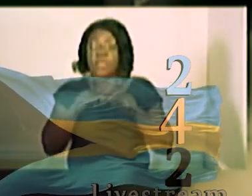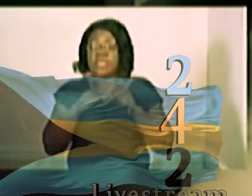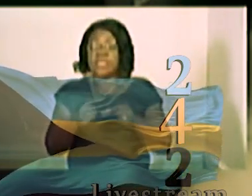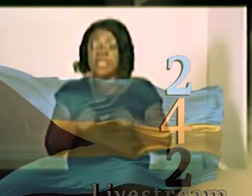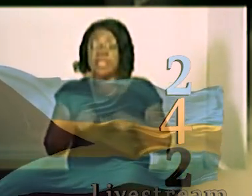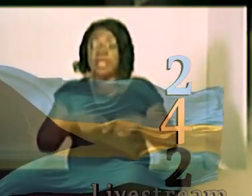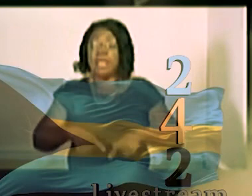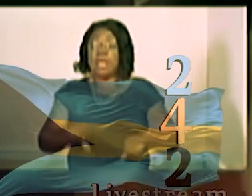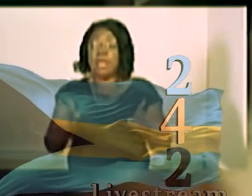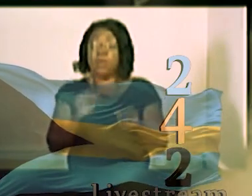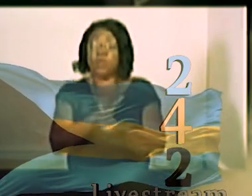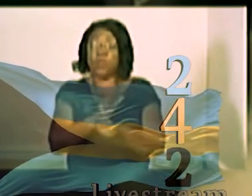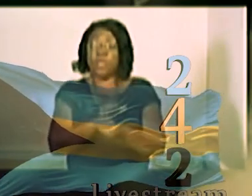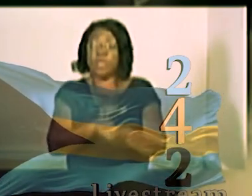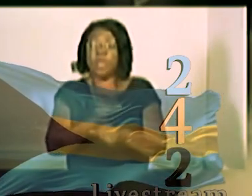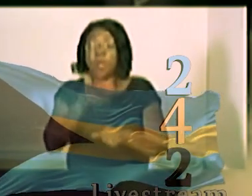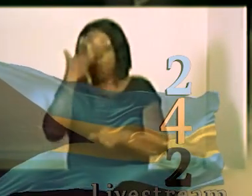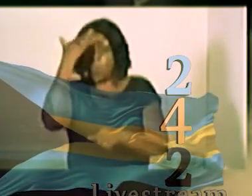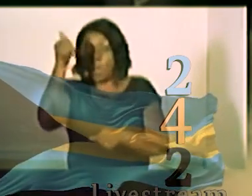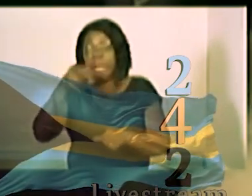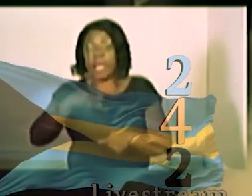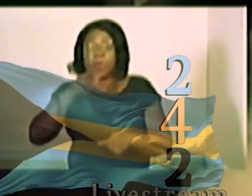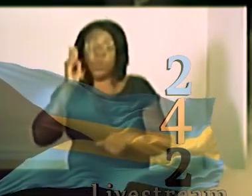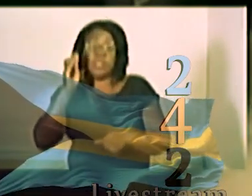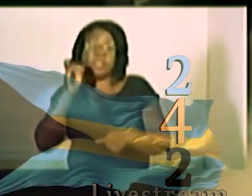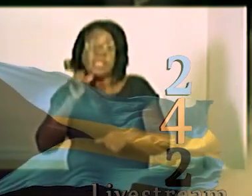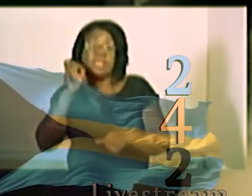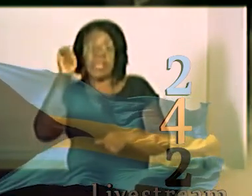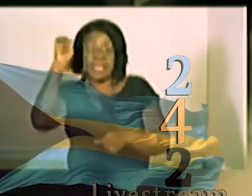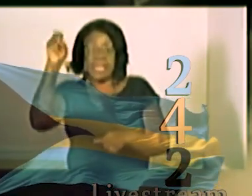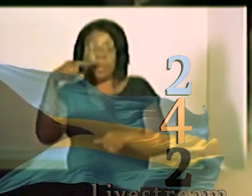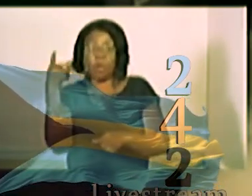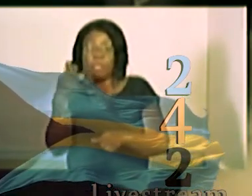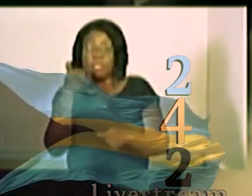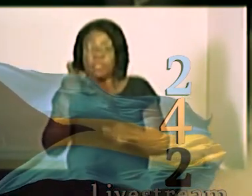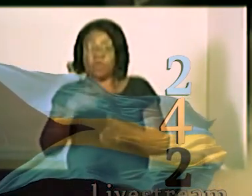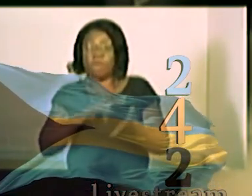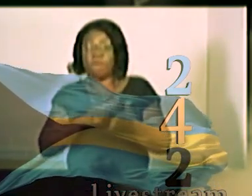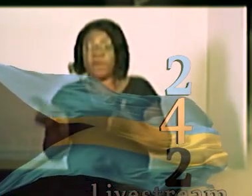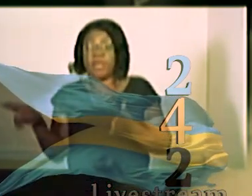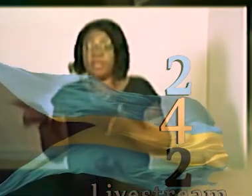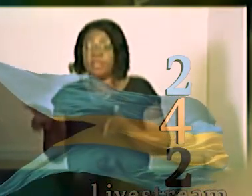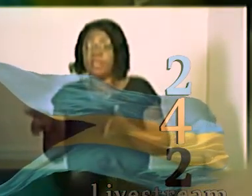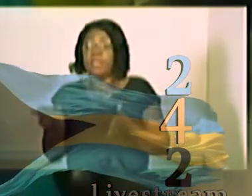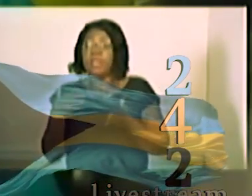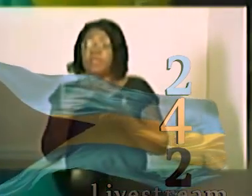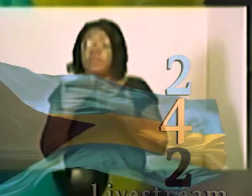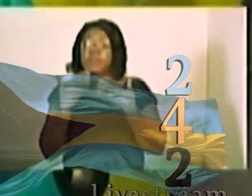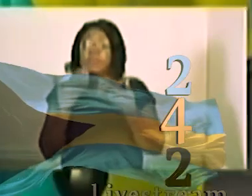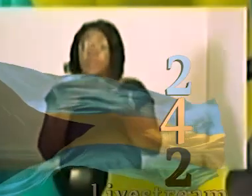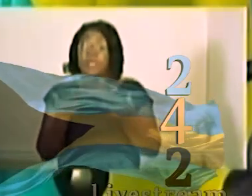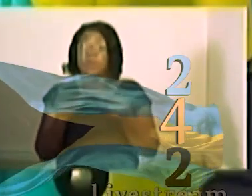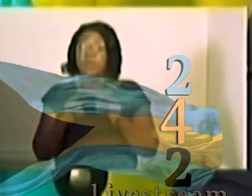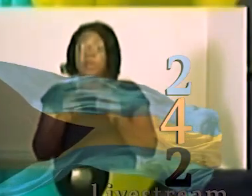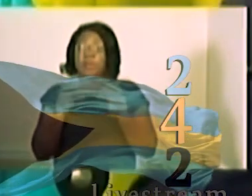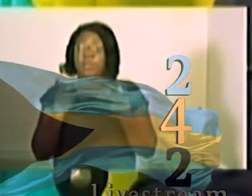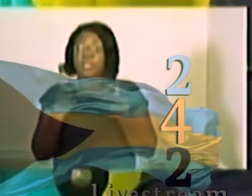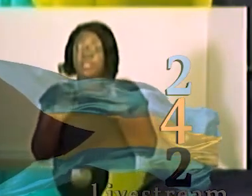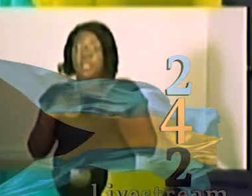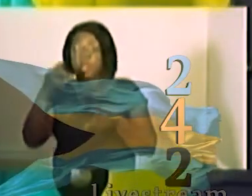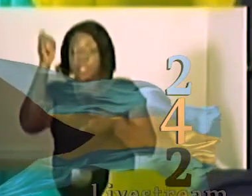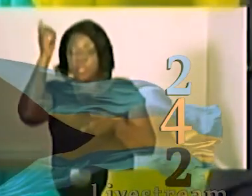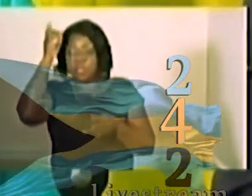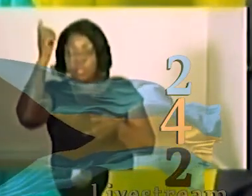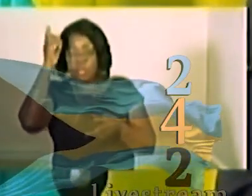to return to the Bahamas? Why wasn't he also reprimanded for his involvement? Thank you very much, Jasper. Dr.